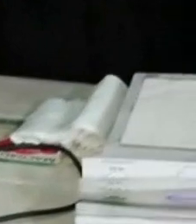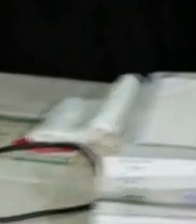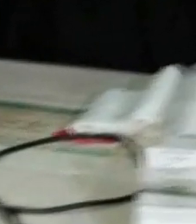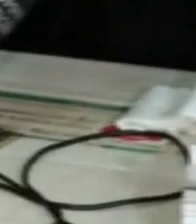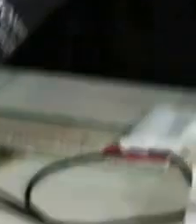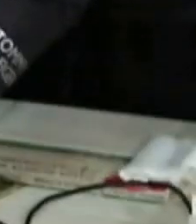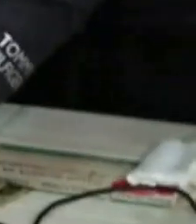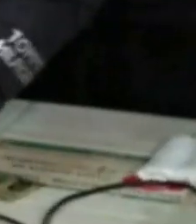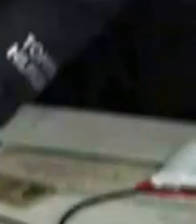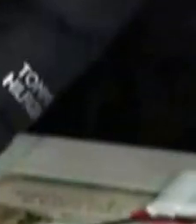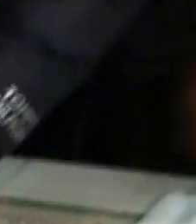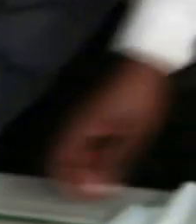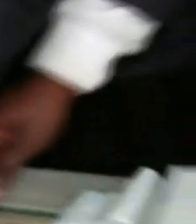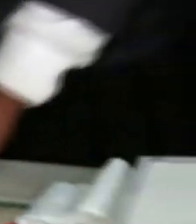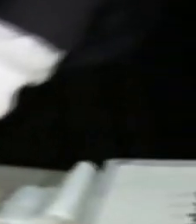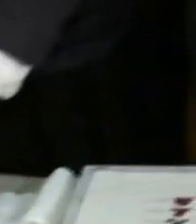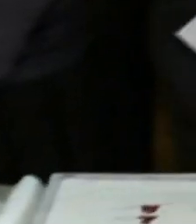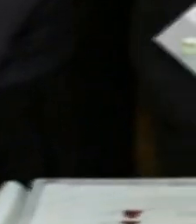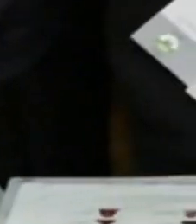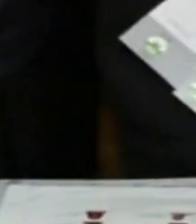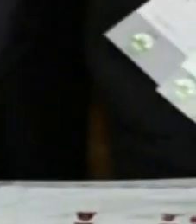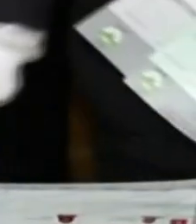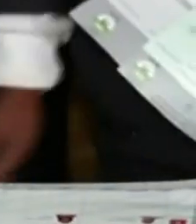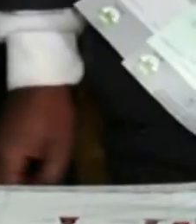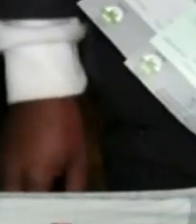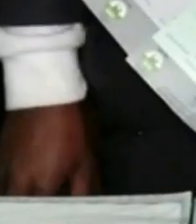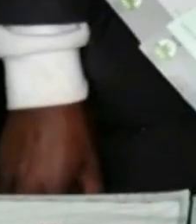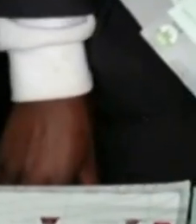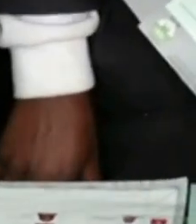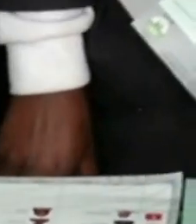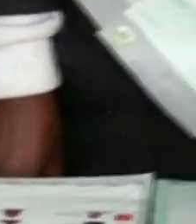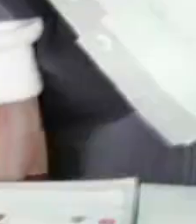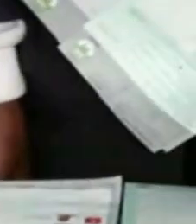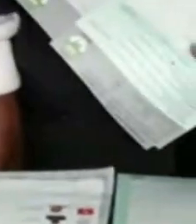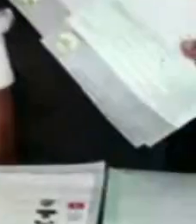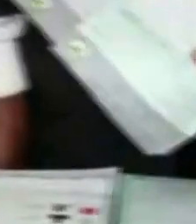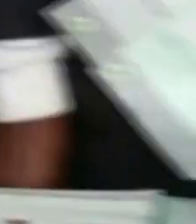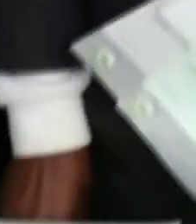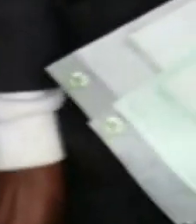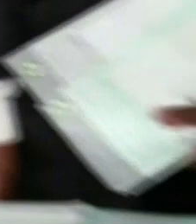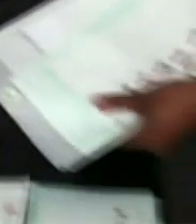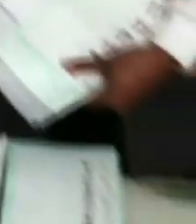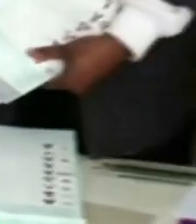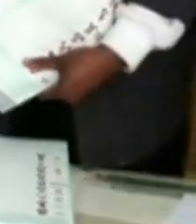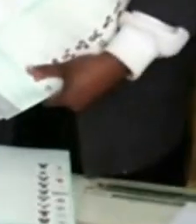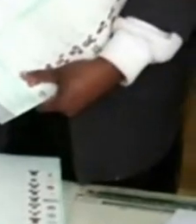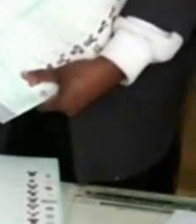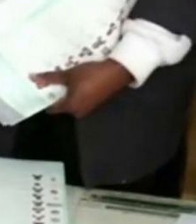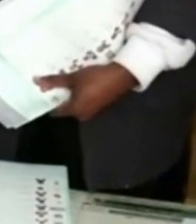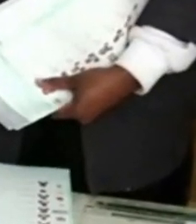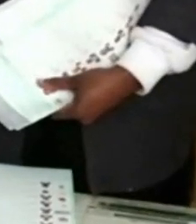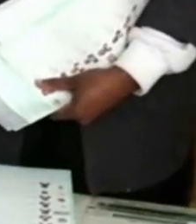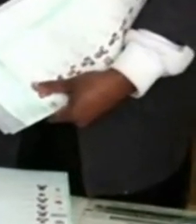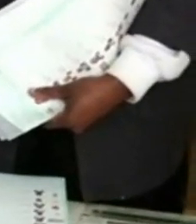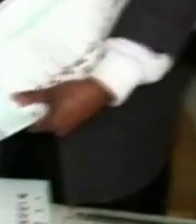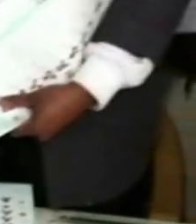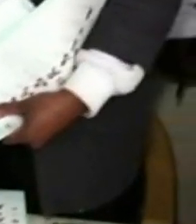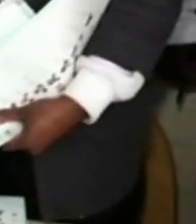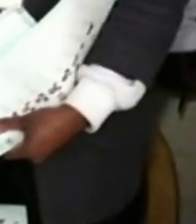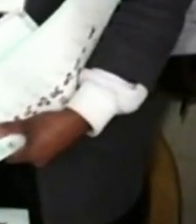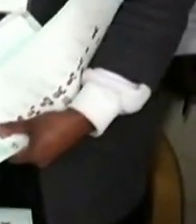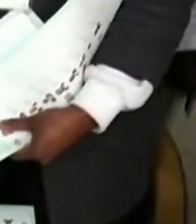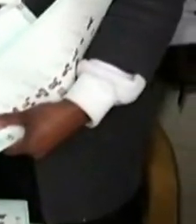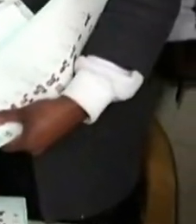the largest informal settlements in Kenya. And so he has almost a cultic following. What you're